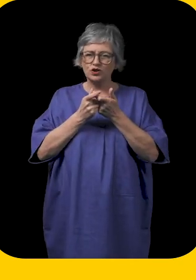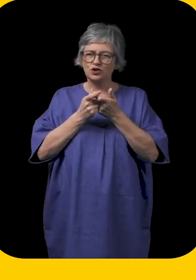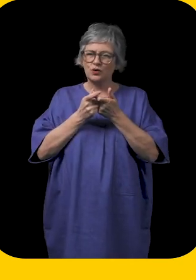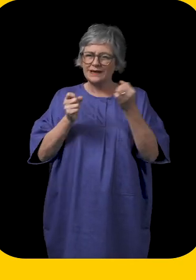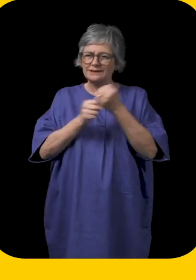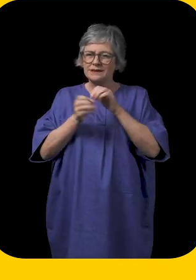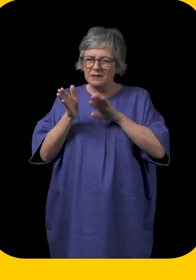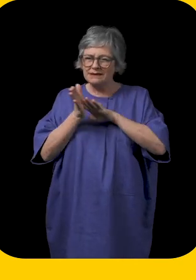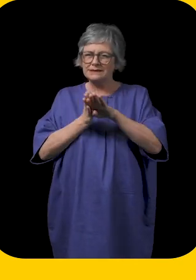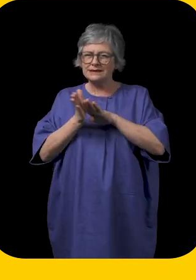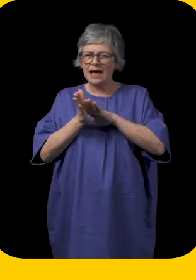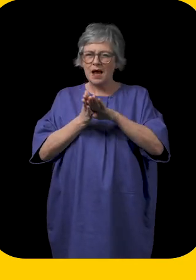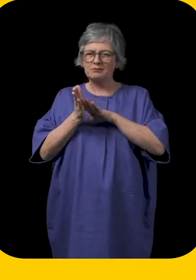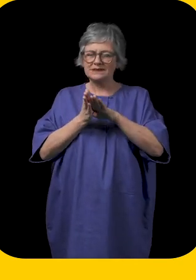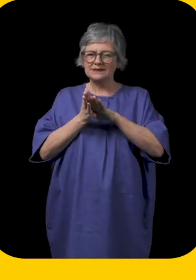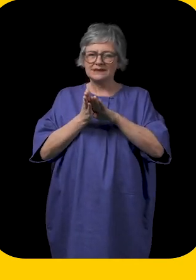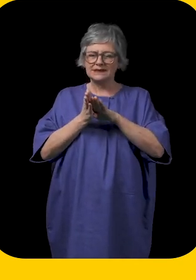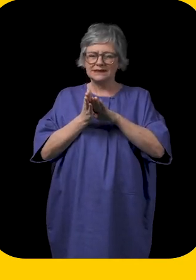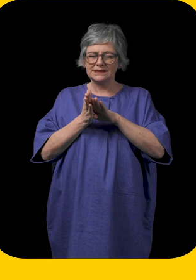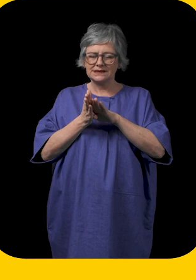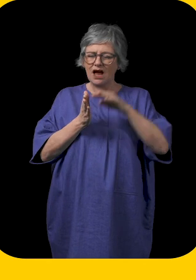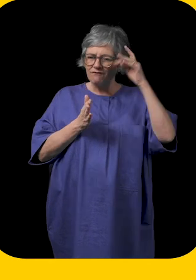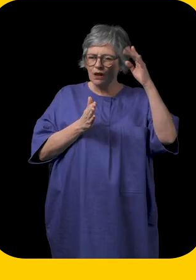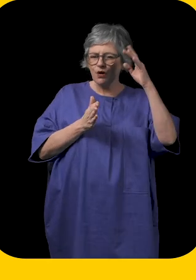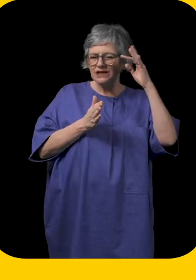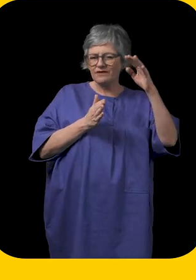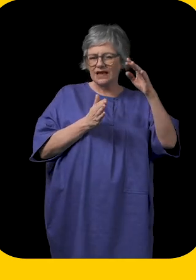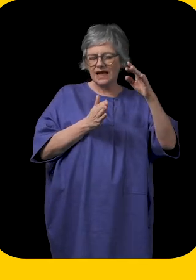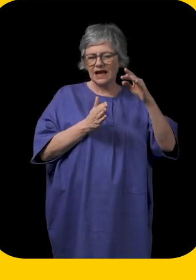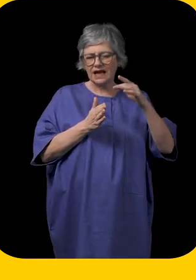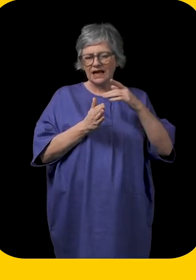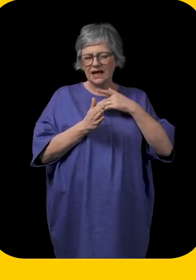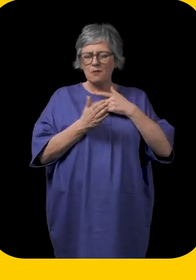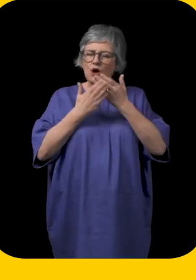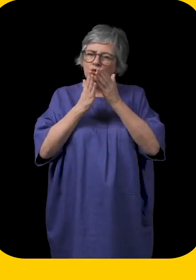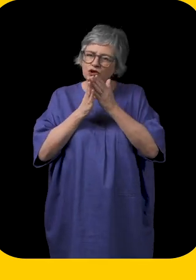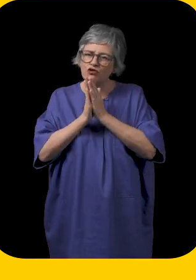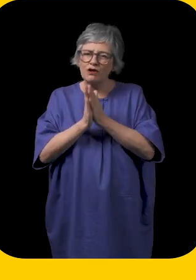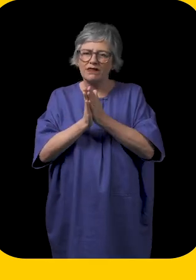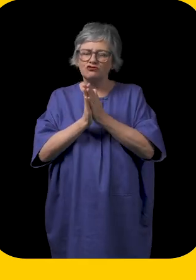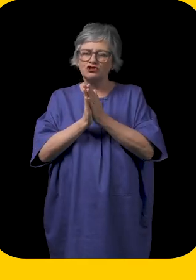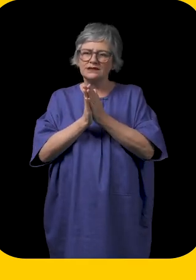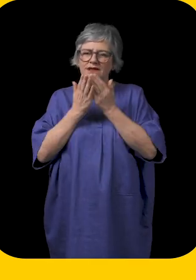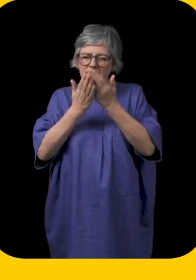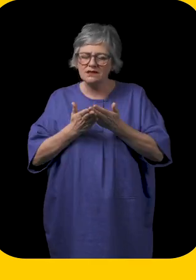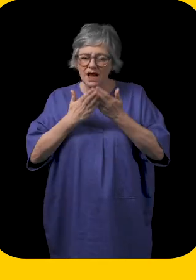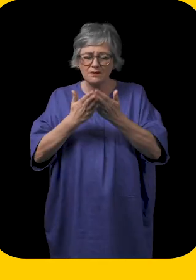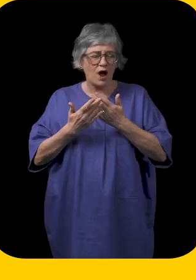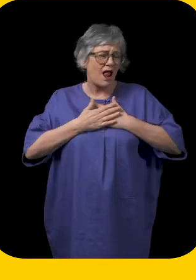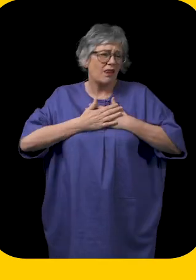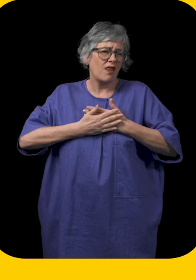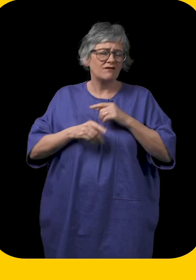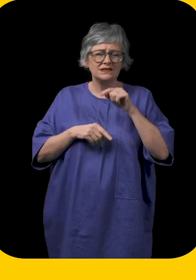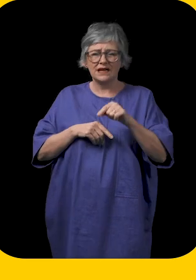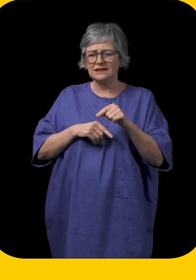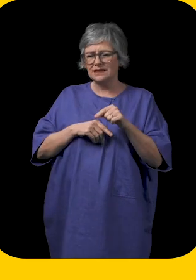when I did A-levels, I did like philosophy, religion and ethics, it was called, but sort of religious studies and theology, I guess, just